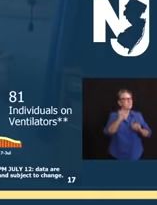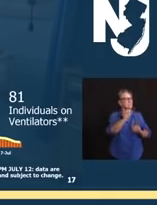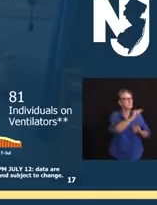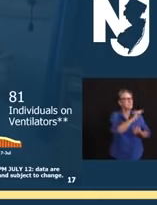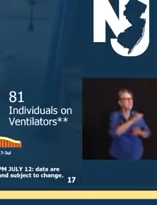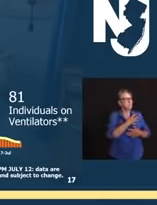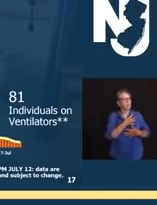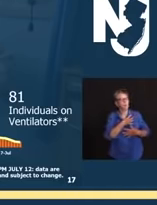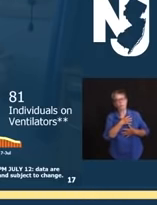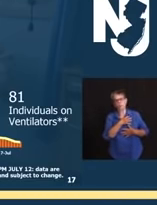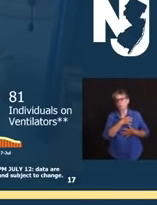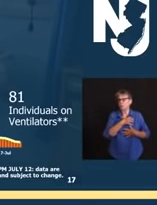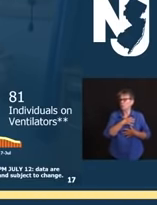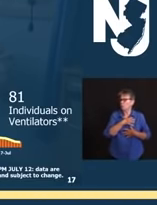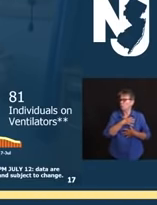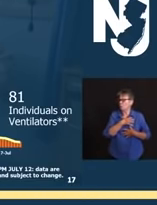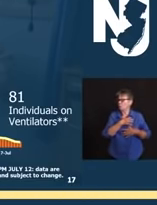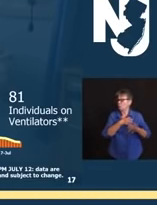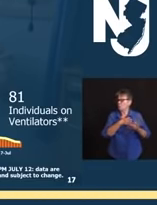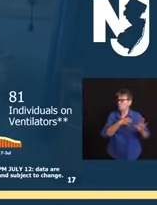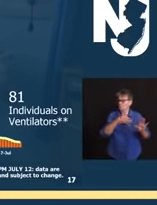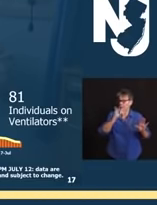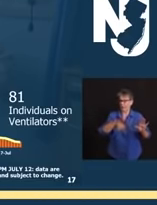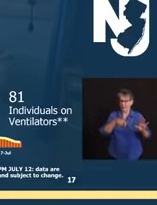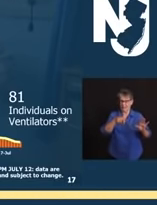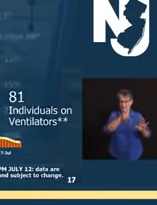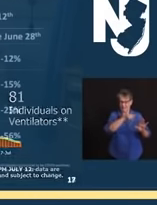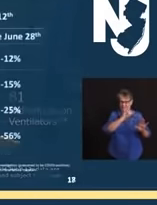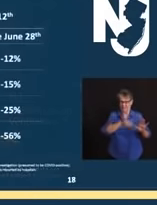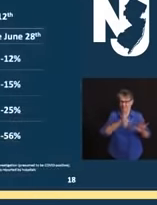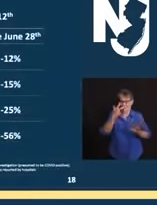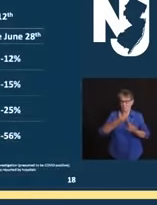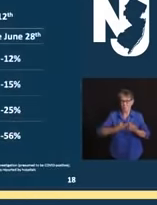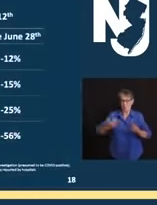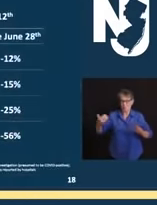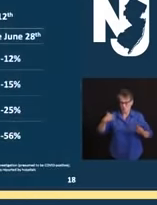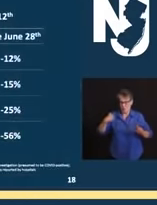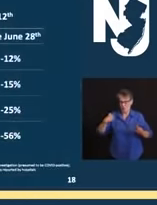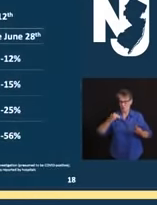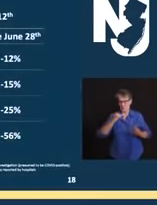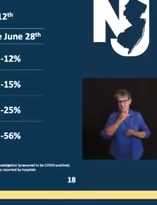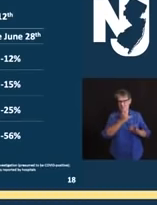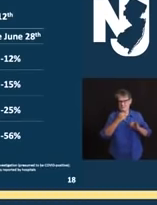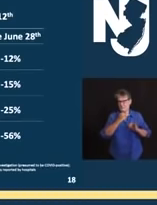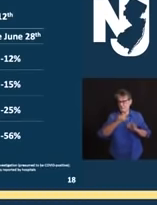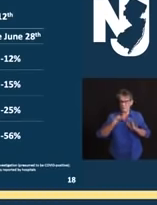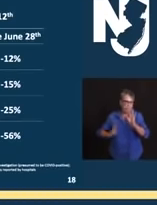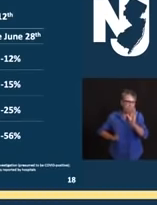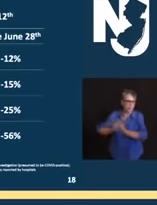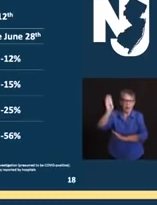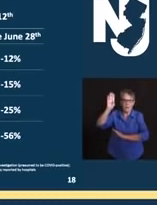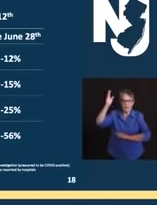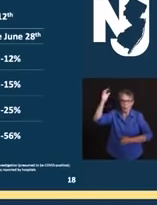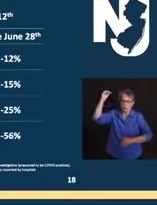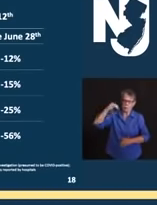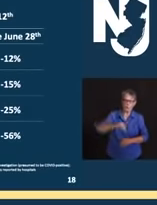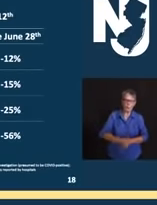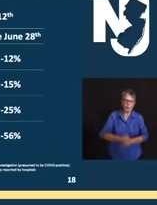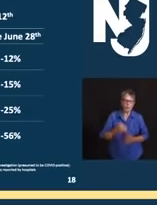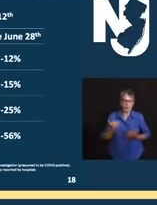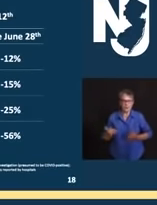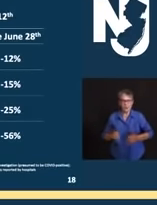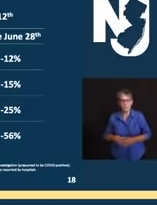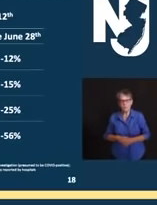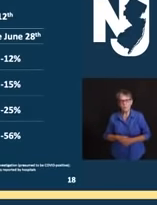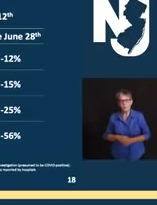what we in New York and others had gone through. As for the long-term trends in our hospitals, we show you this almost every day.